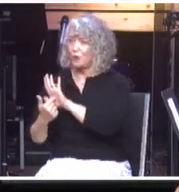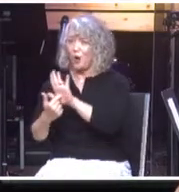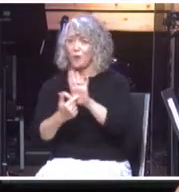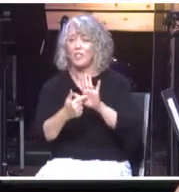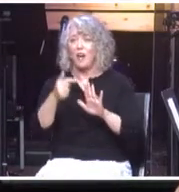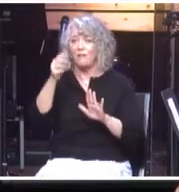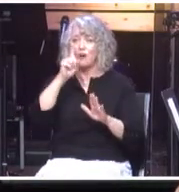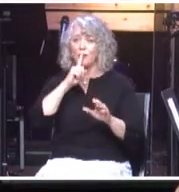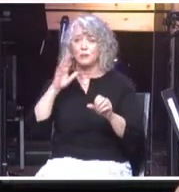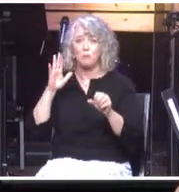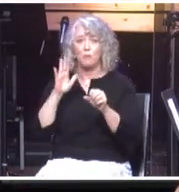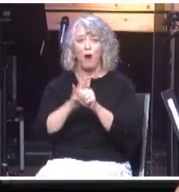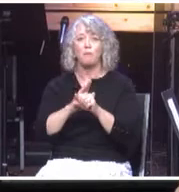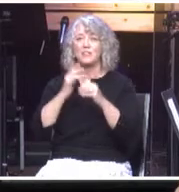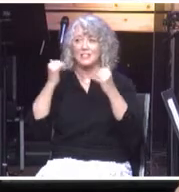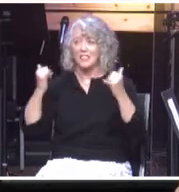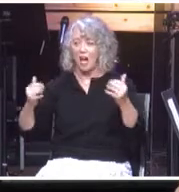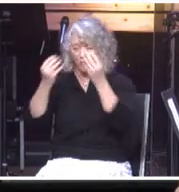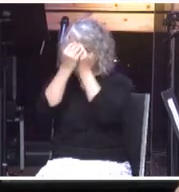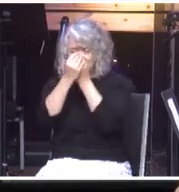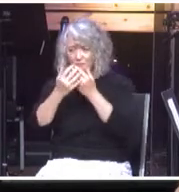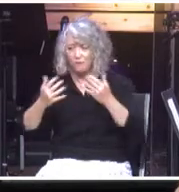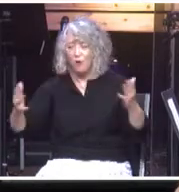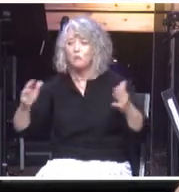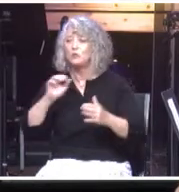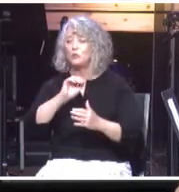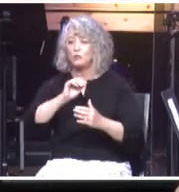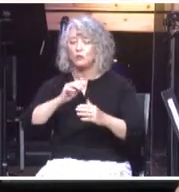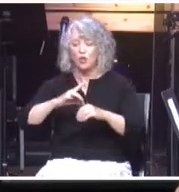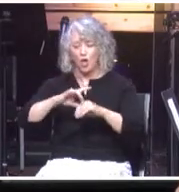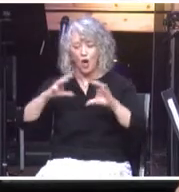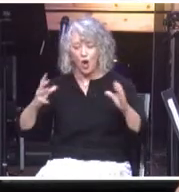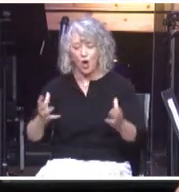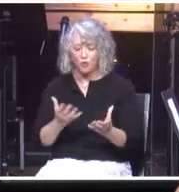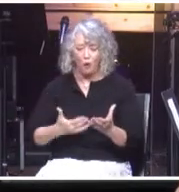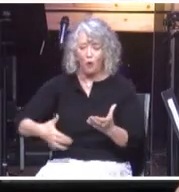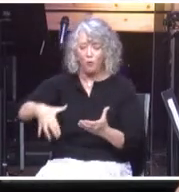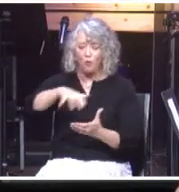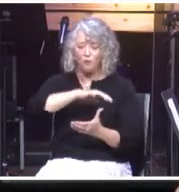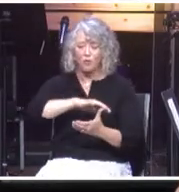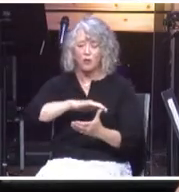the proclamation to the four corners of the world. The name of God is love.